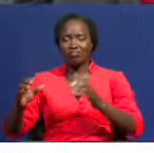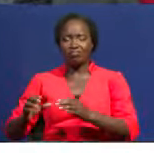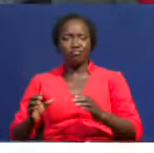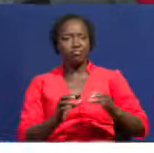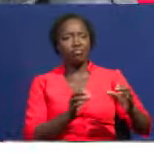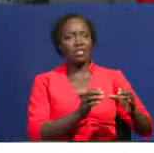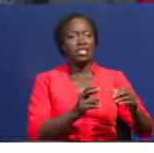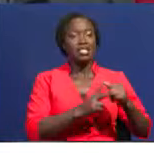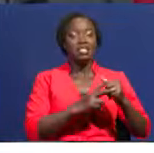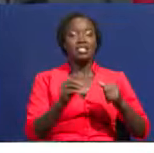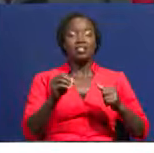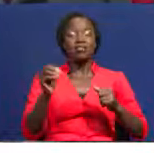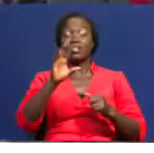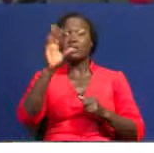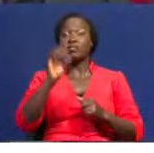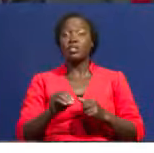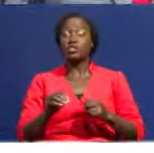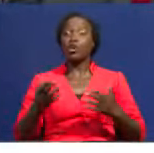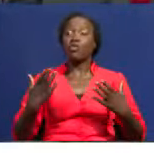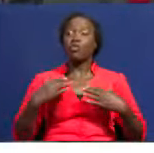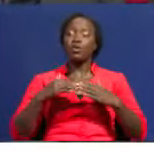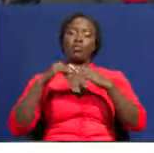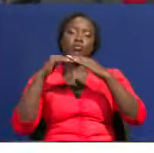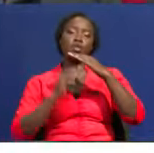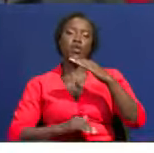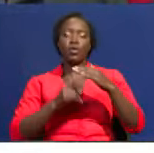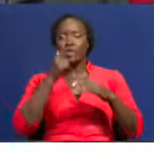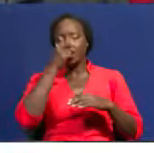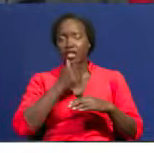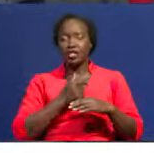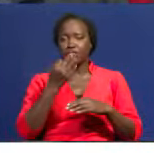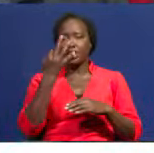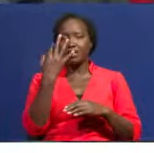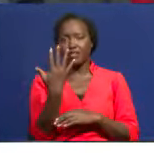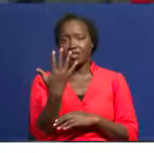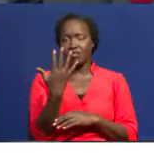There is 70% of our population is below the age of